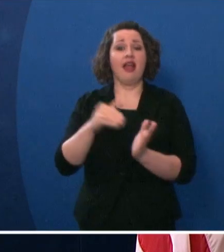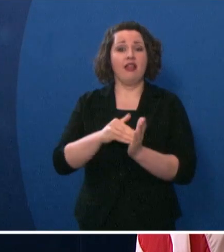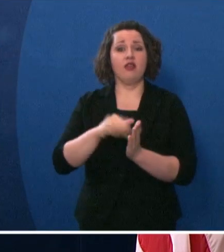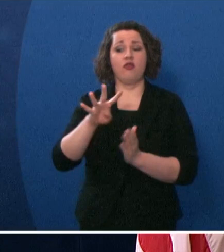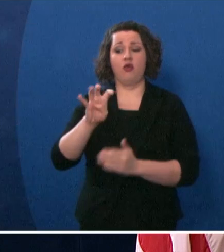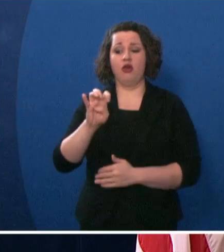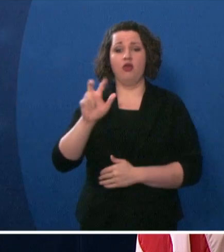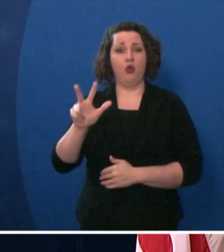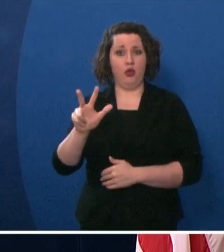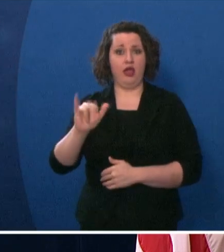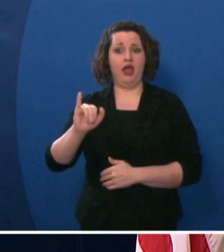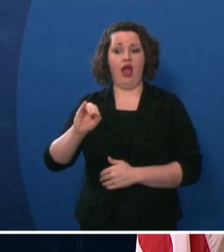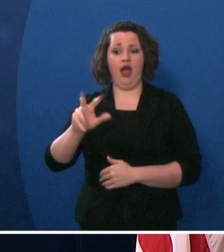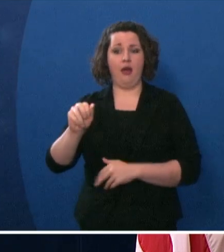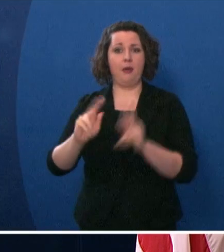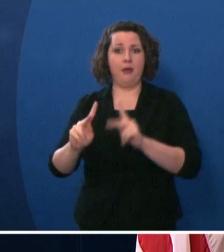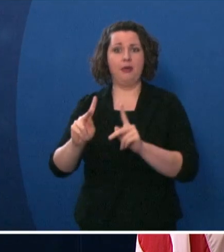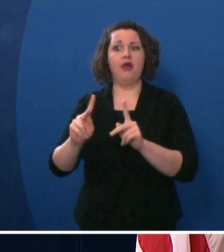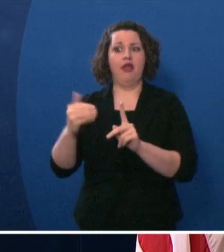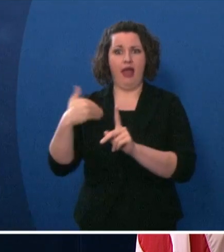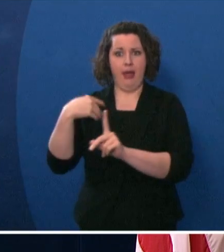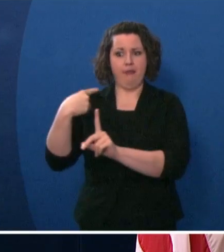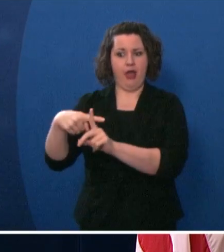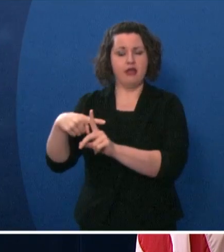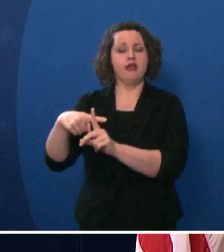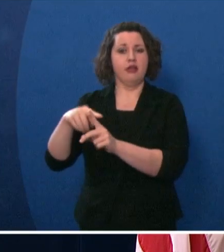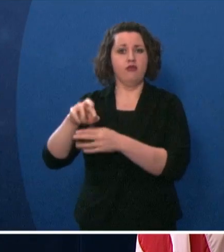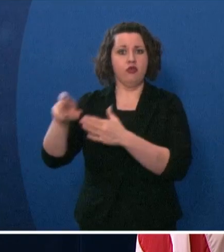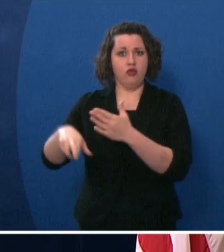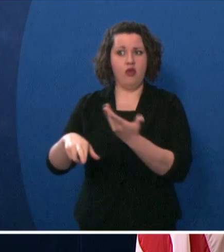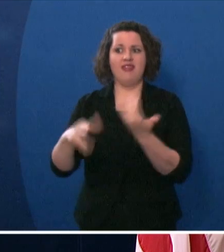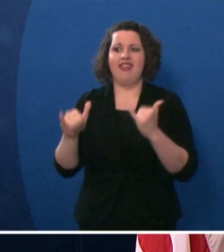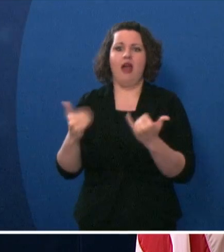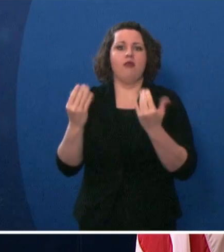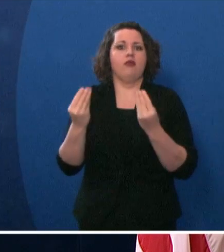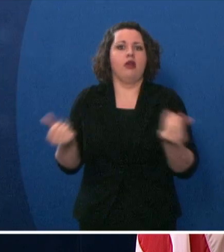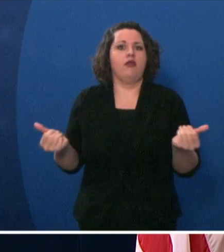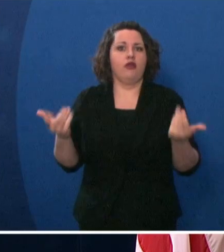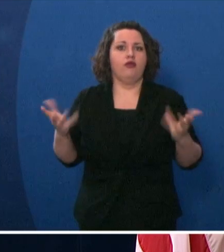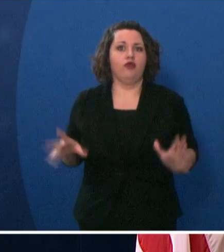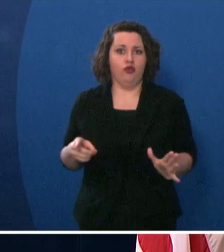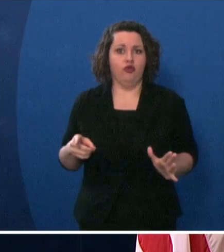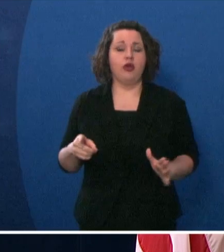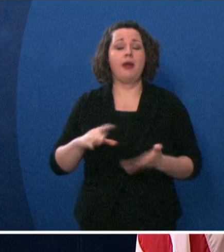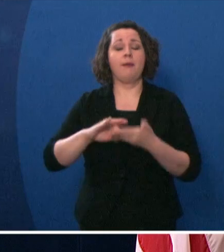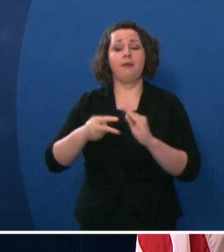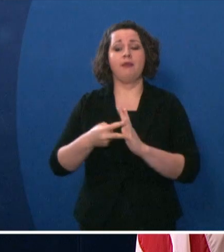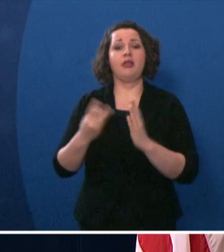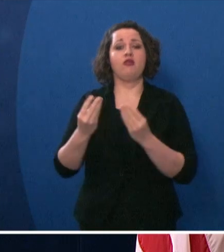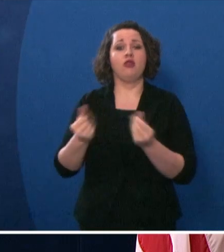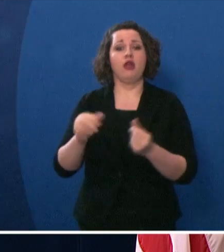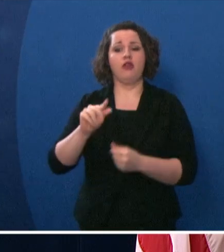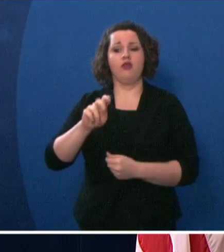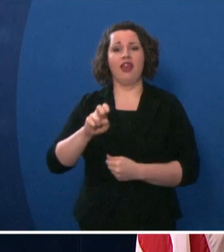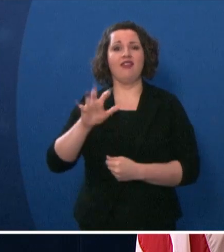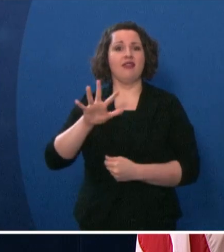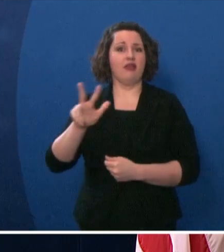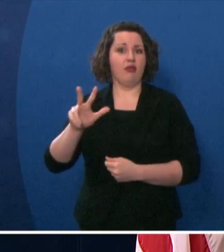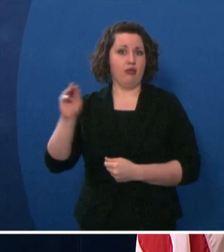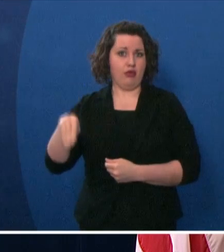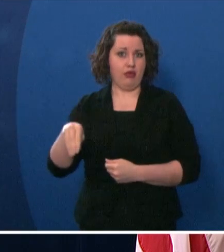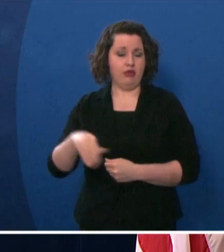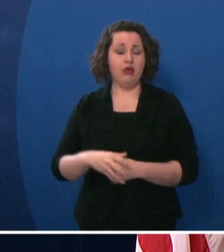9,403 Iowans who tested positive for COVID-19 have now recovered from the virus for a recovery rate of 53%.